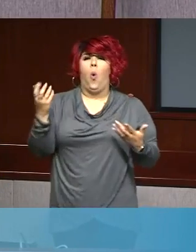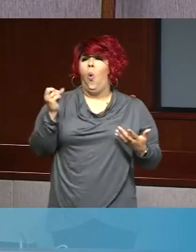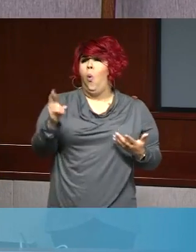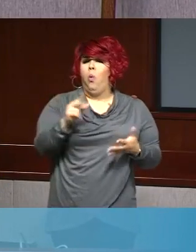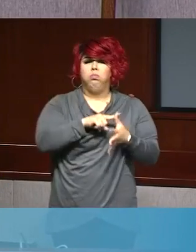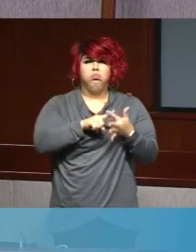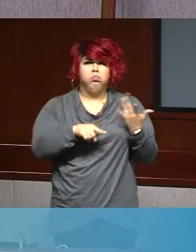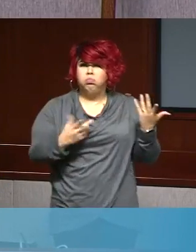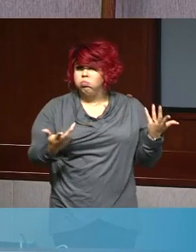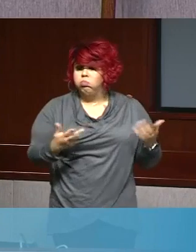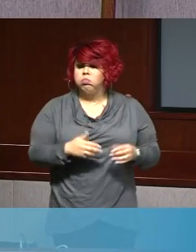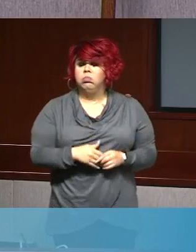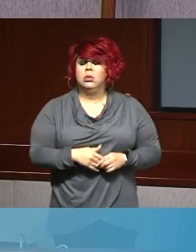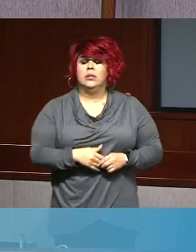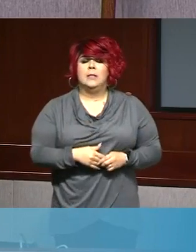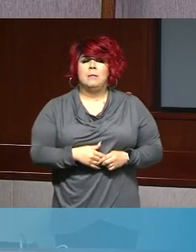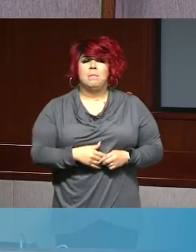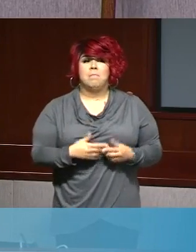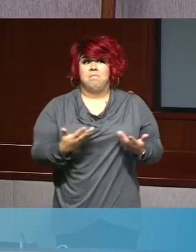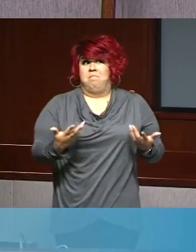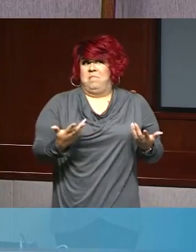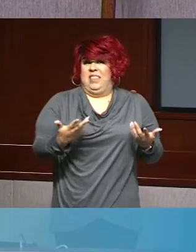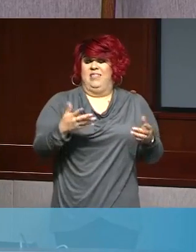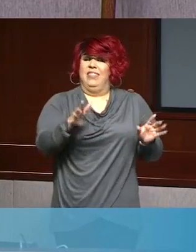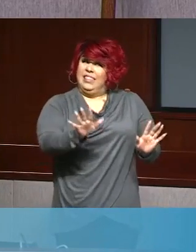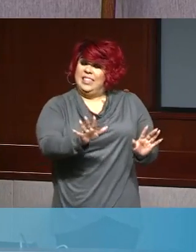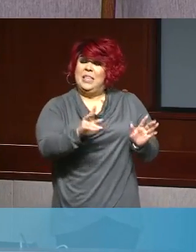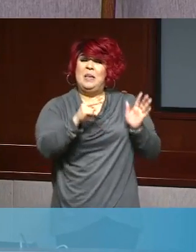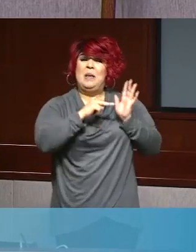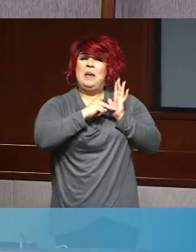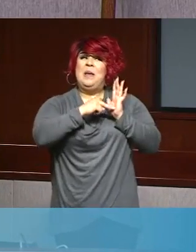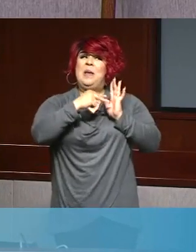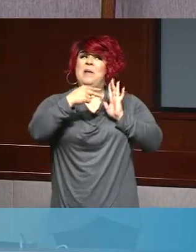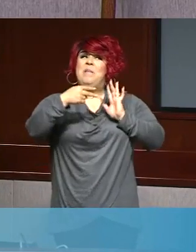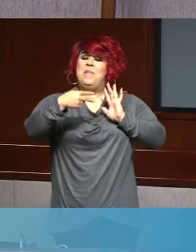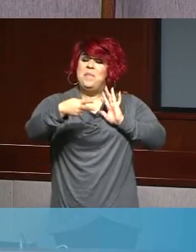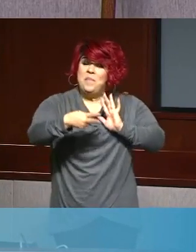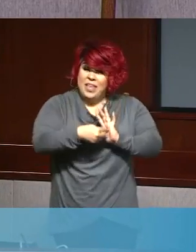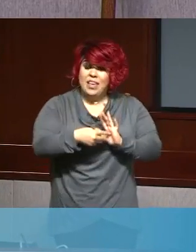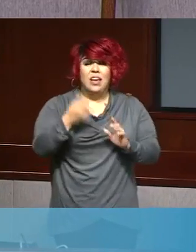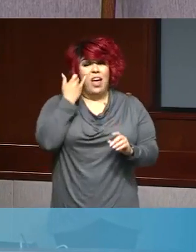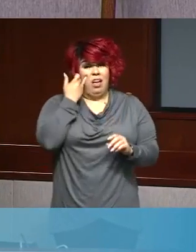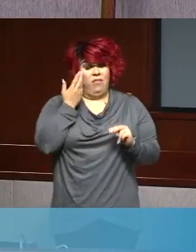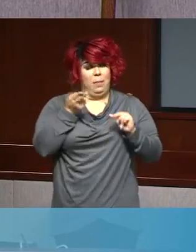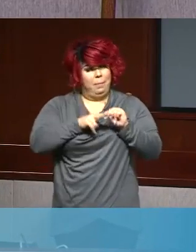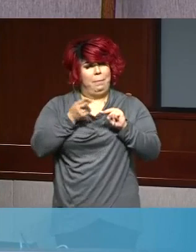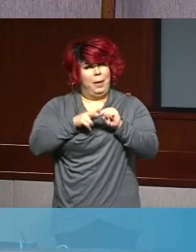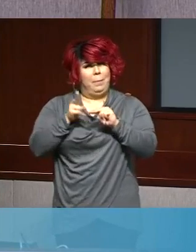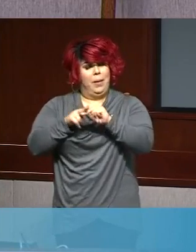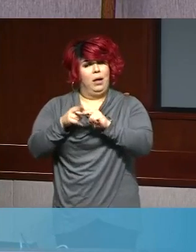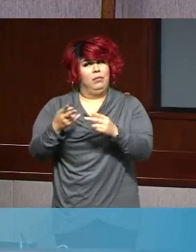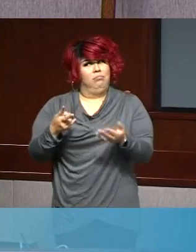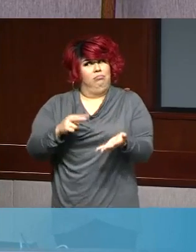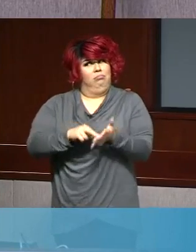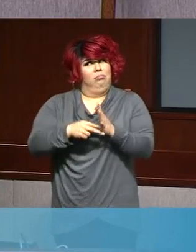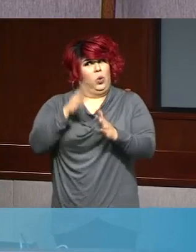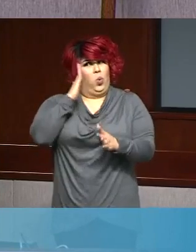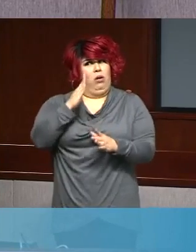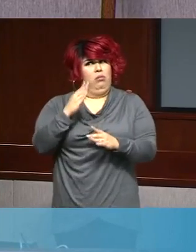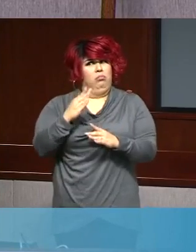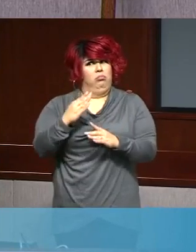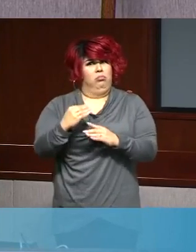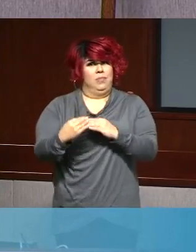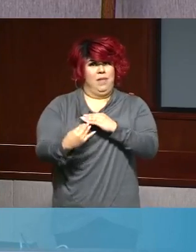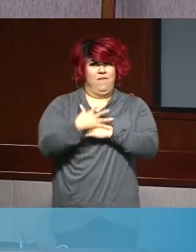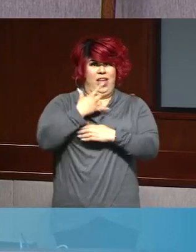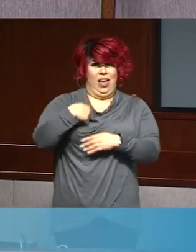And also, could this rate of growth, if it continues, have any repercussions in our ability